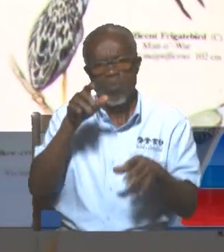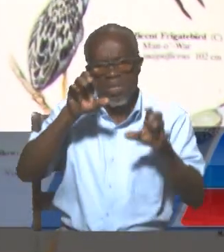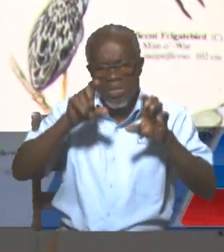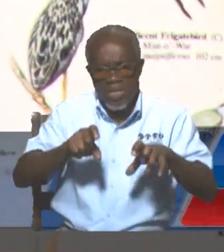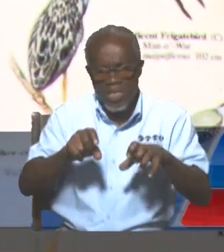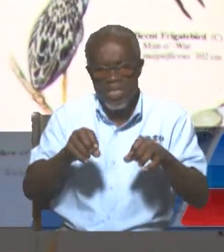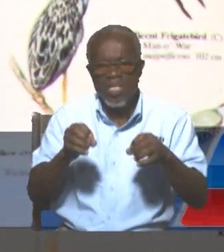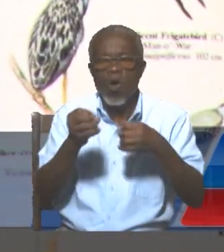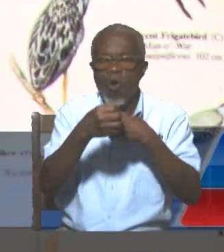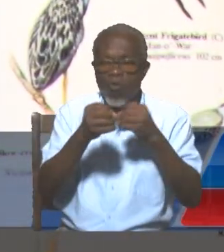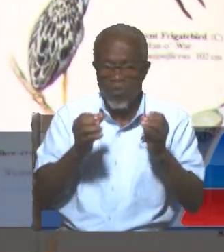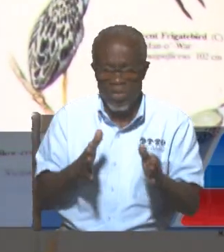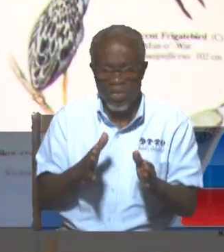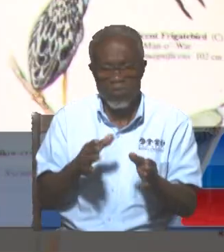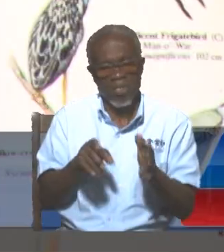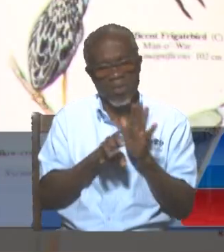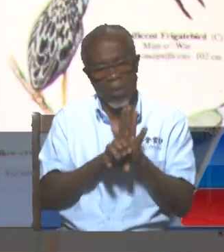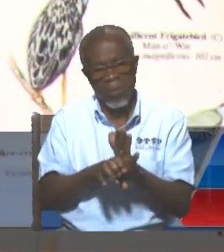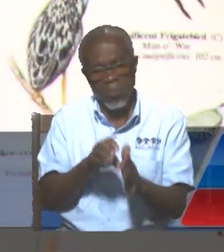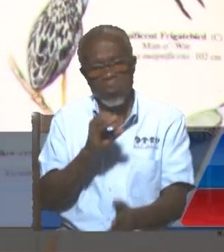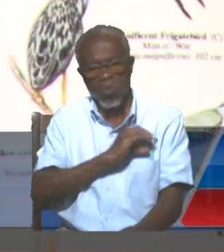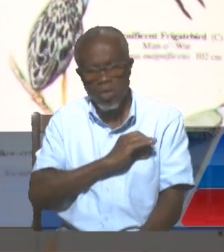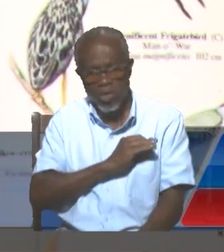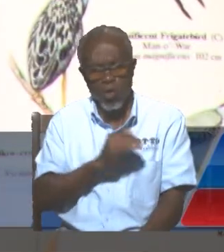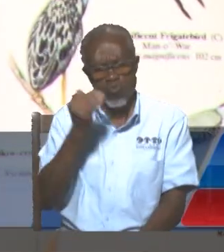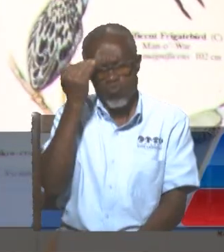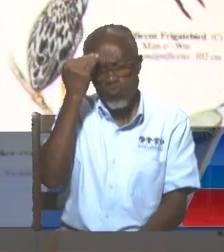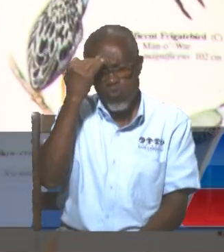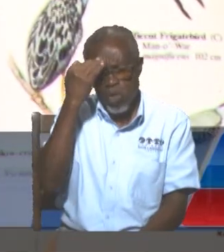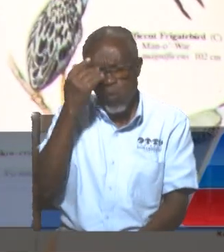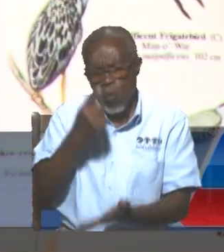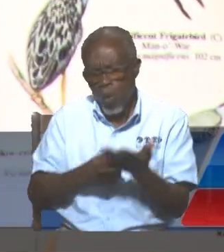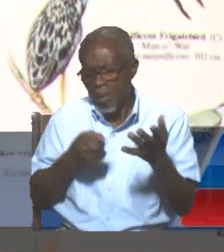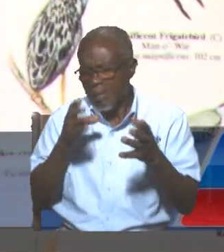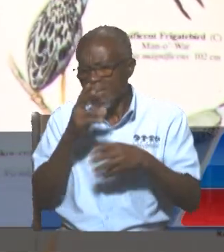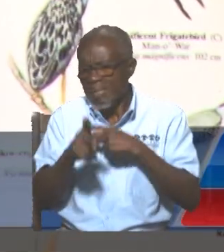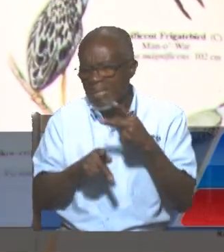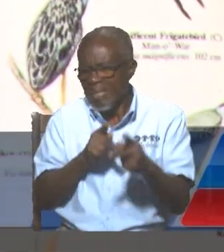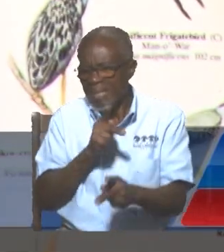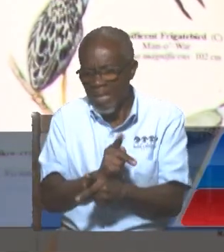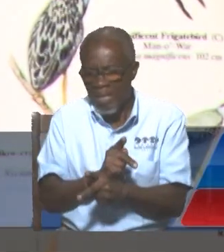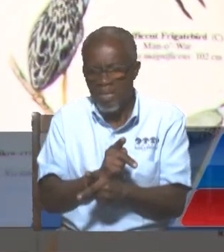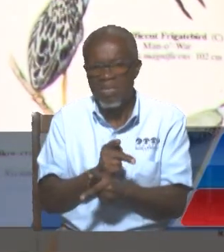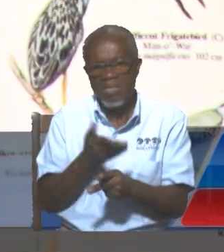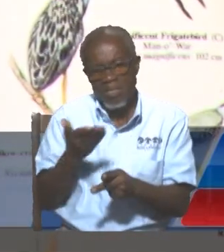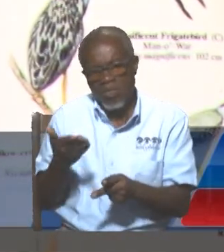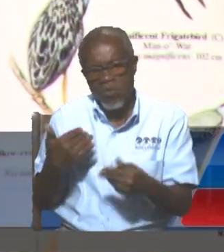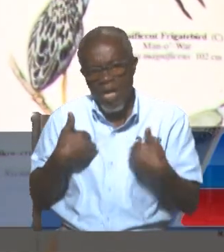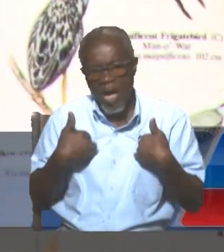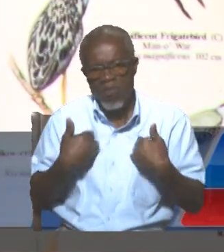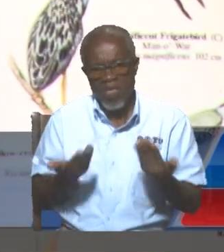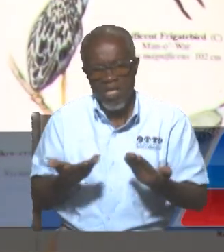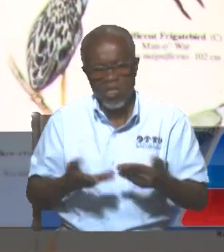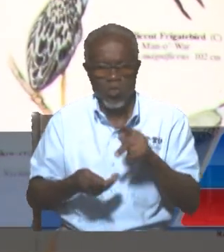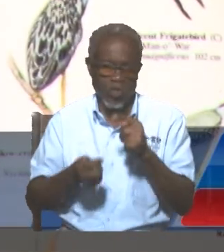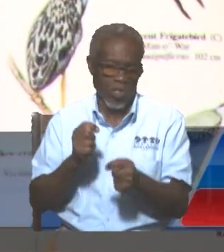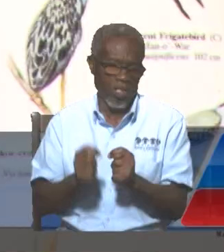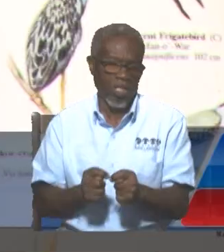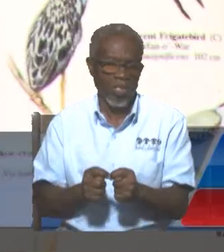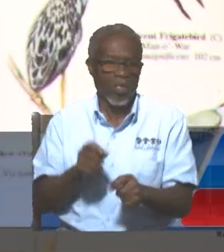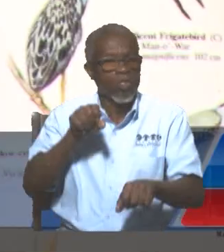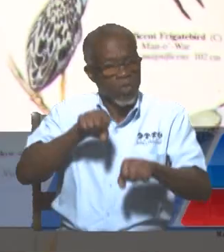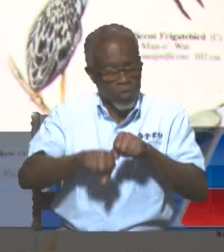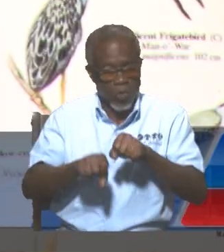enforcement officers, like police officers and stuff, knowing exactly what type of species that we have in Trinidad. That way they would actually